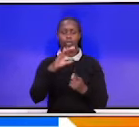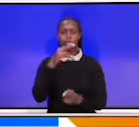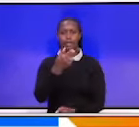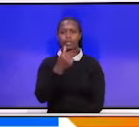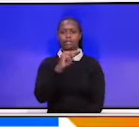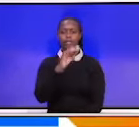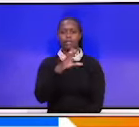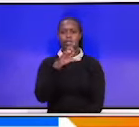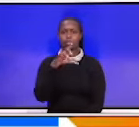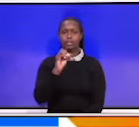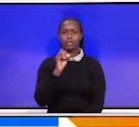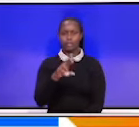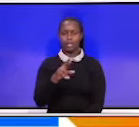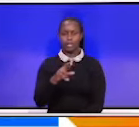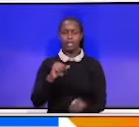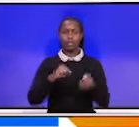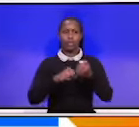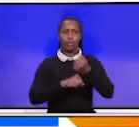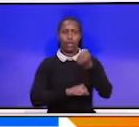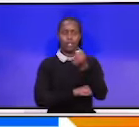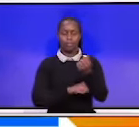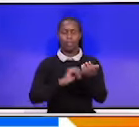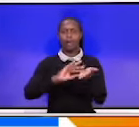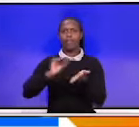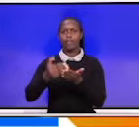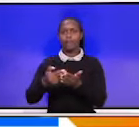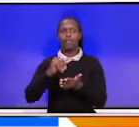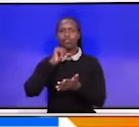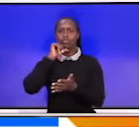Fund, not to the university.